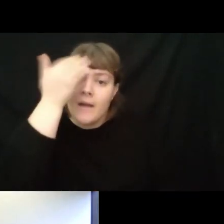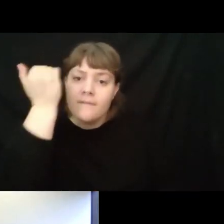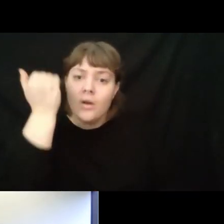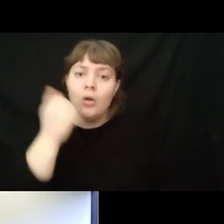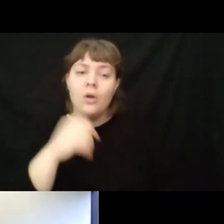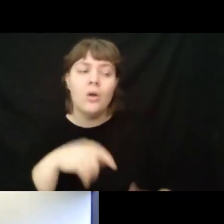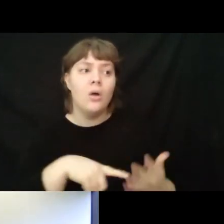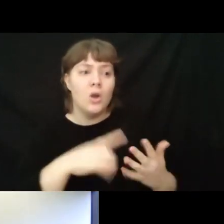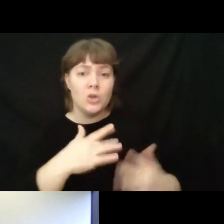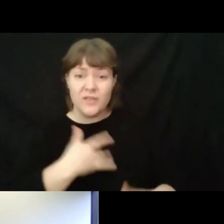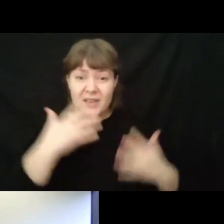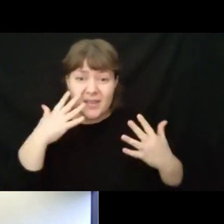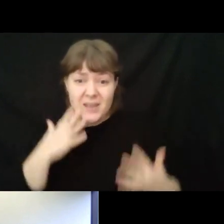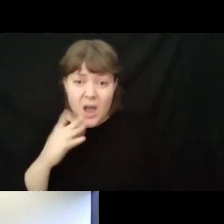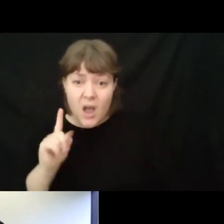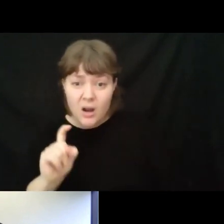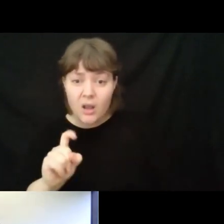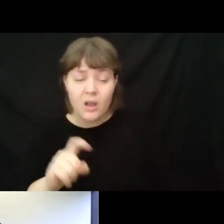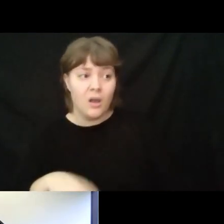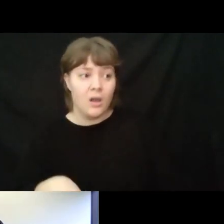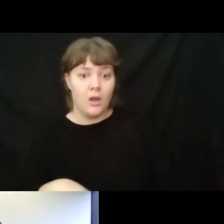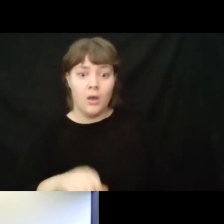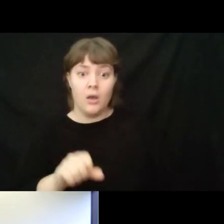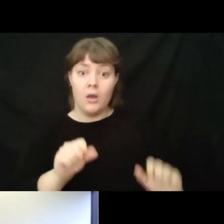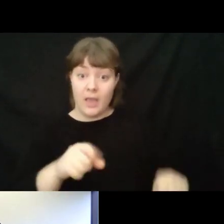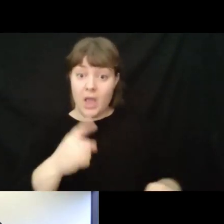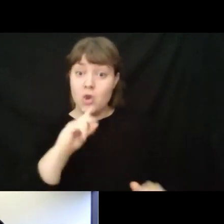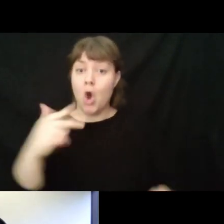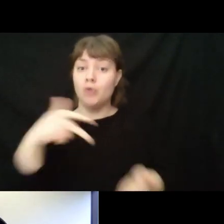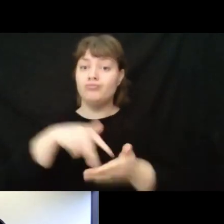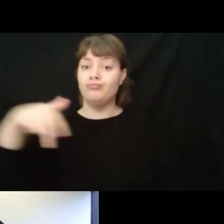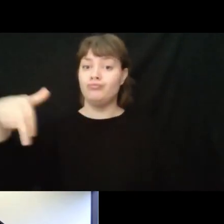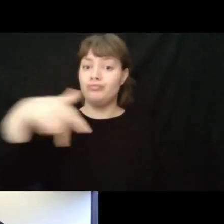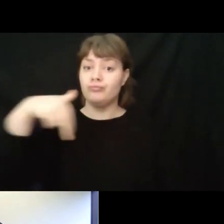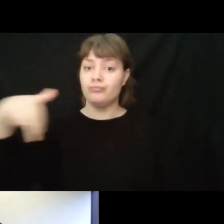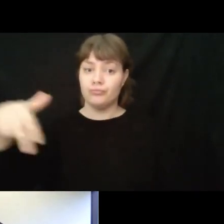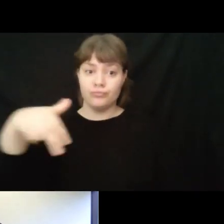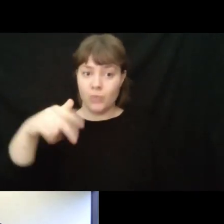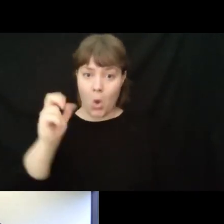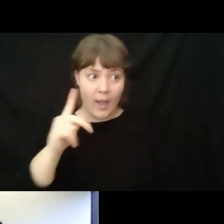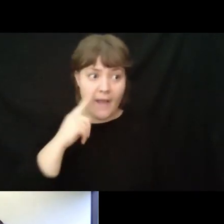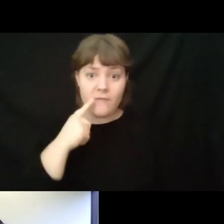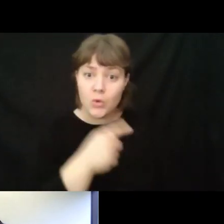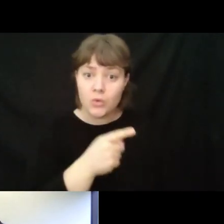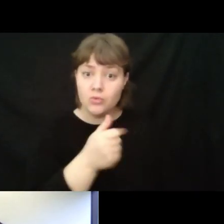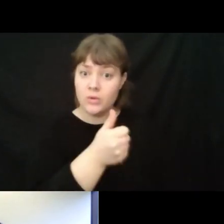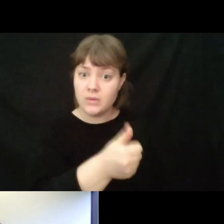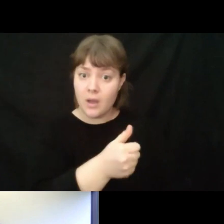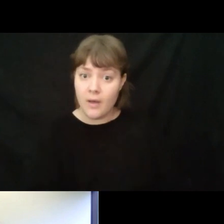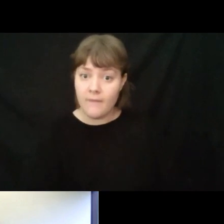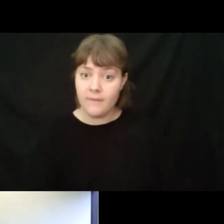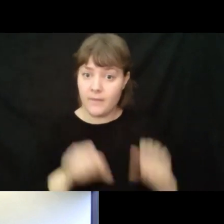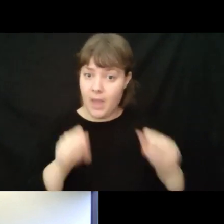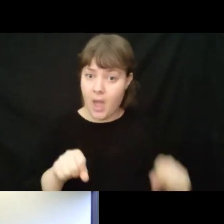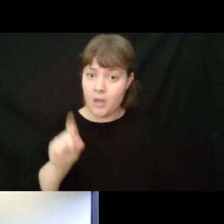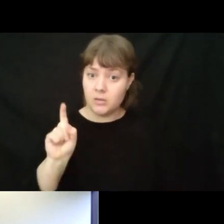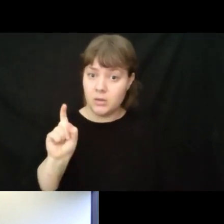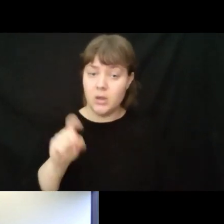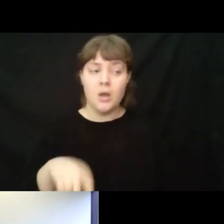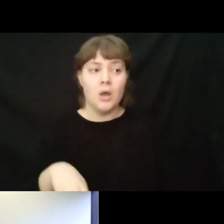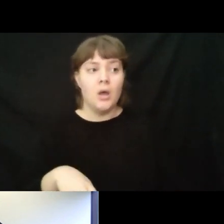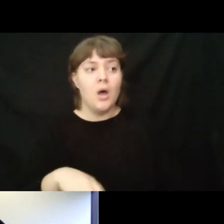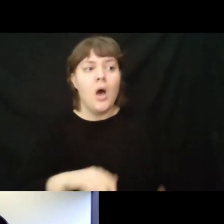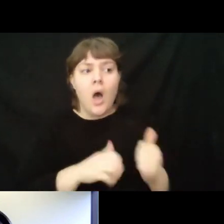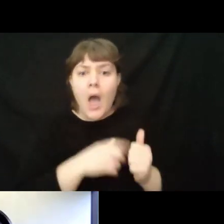sad? Can you get up and move and get around okay for you? And then how do you feel when